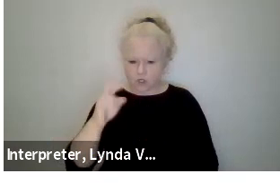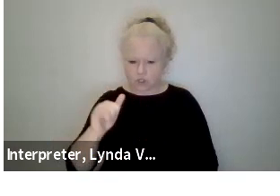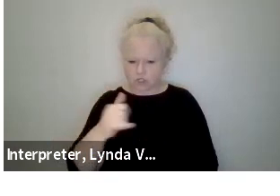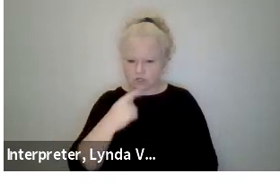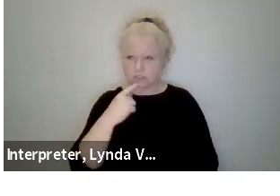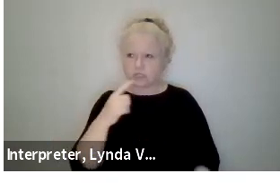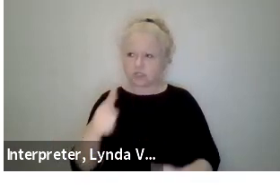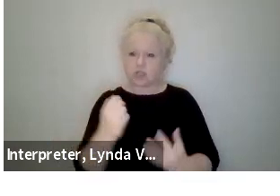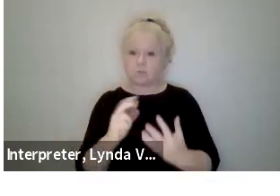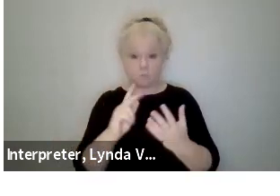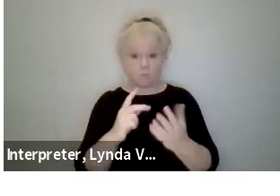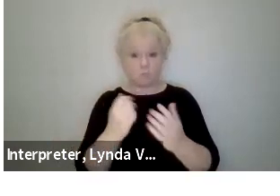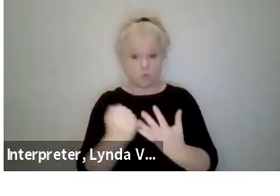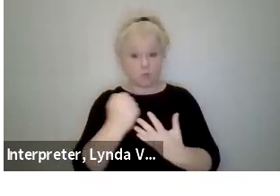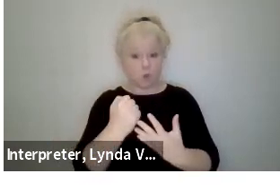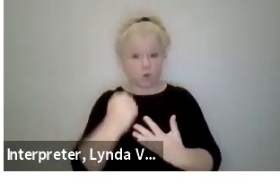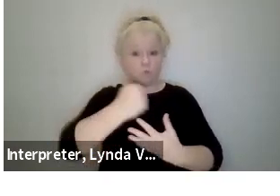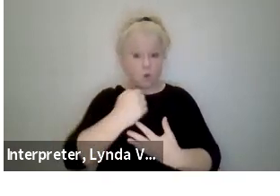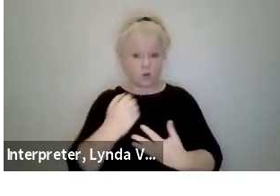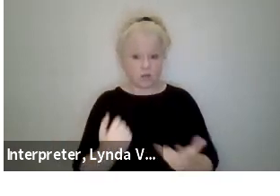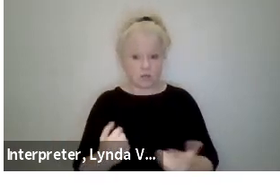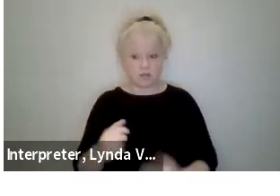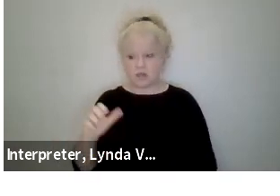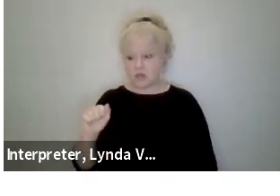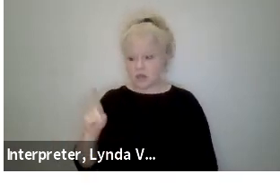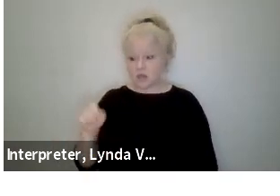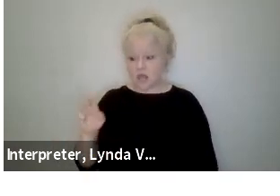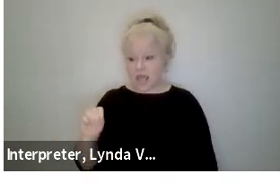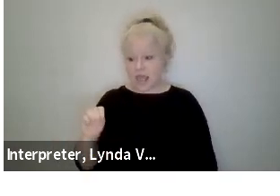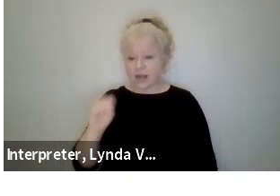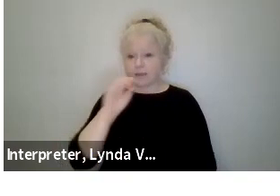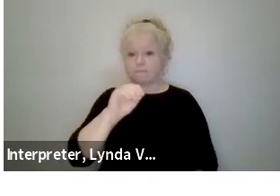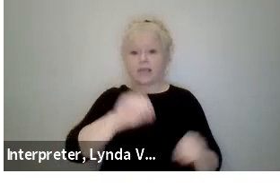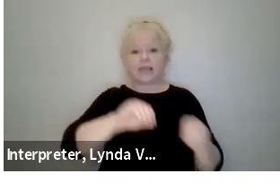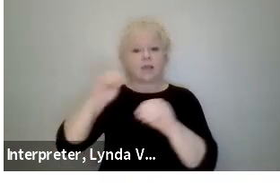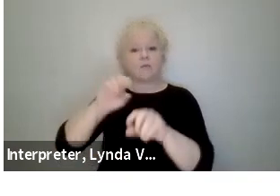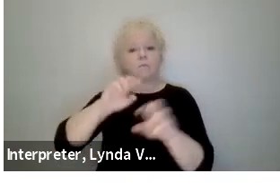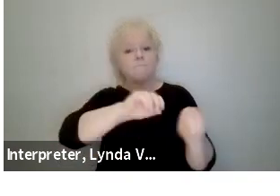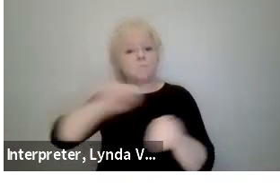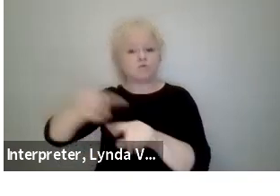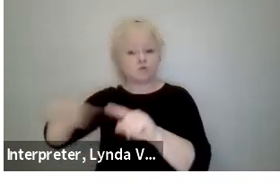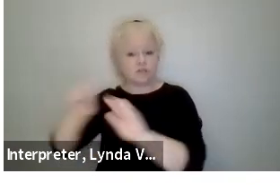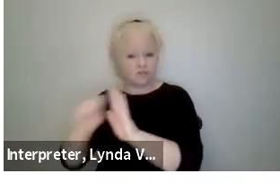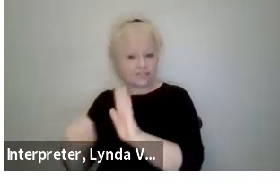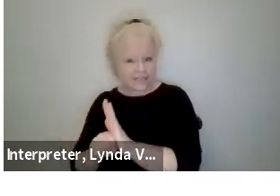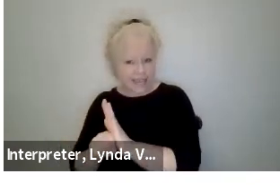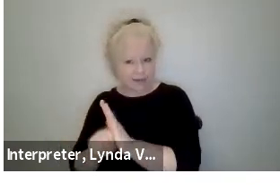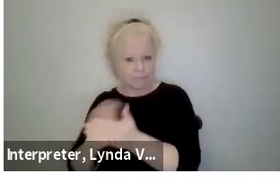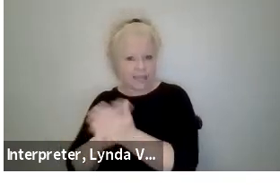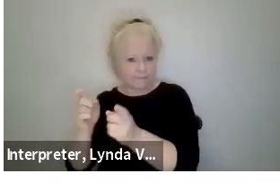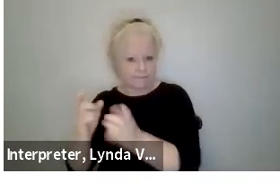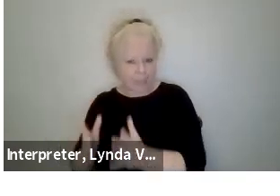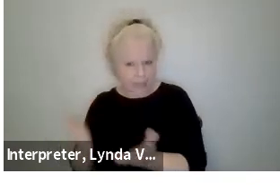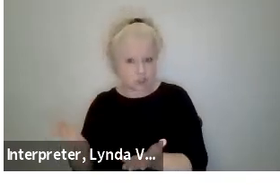promoted twice, and then another person, Adam, who's moved to a different state to work at their Pitney Bowes as a manager. So